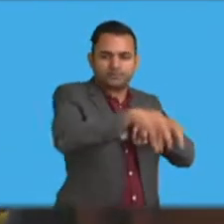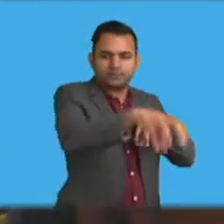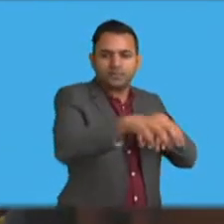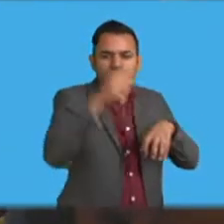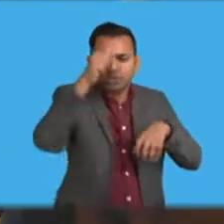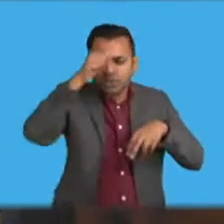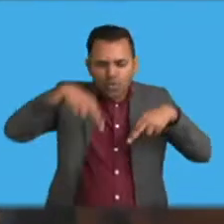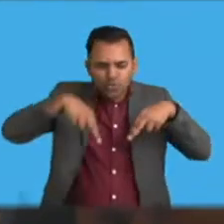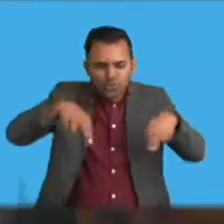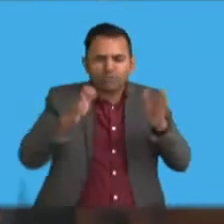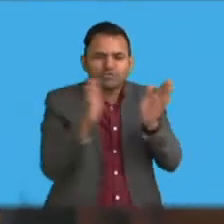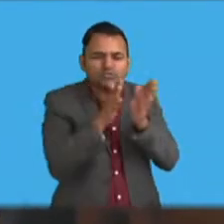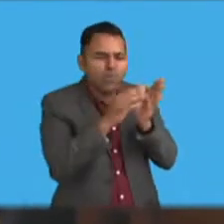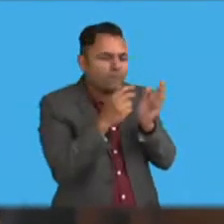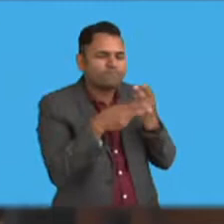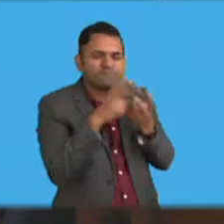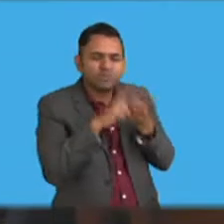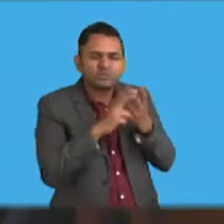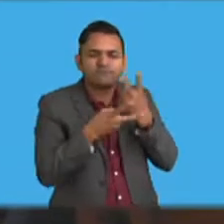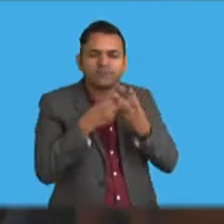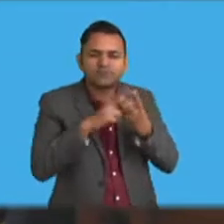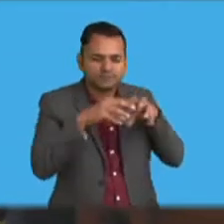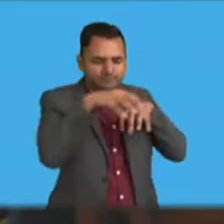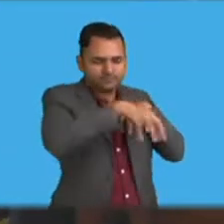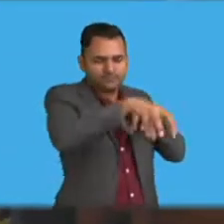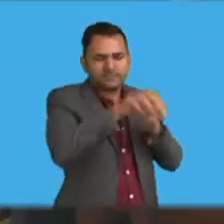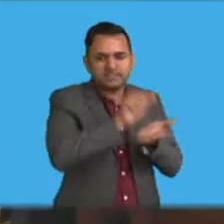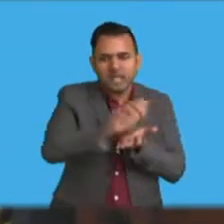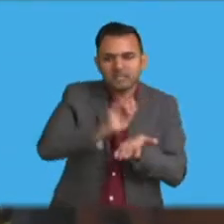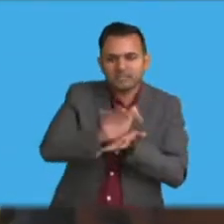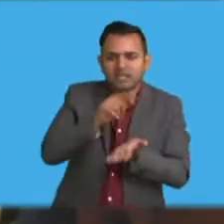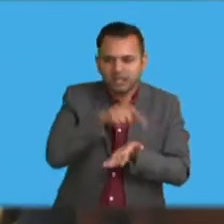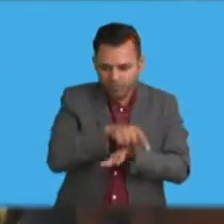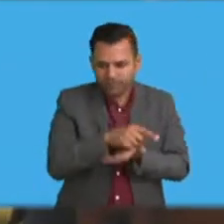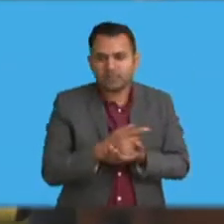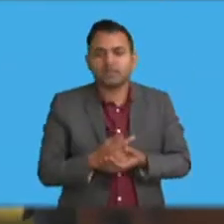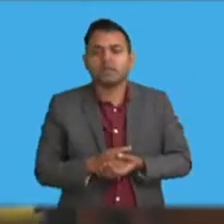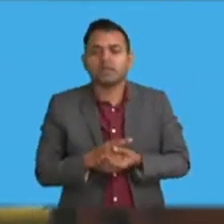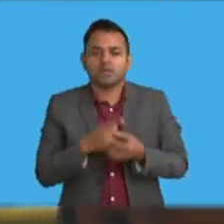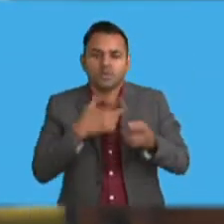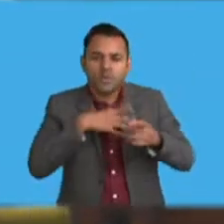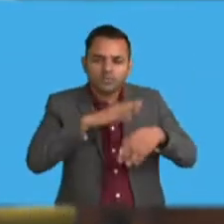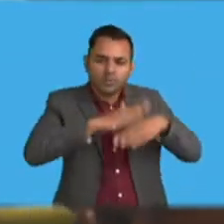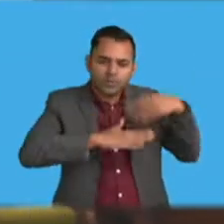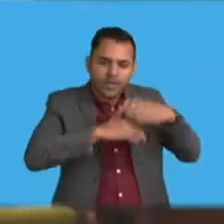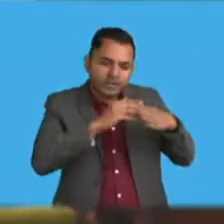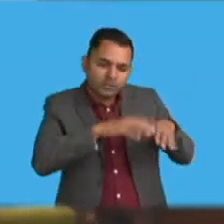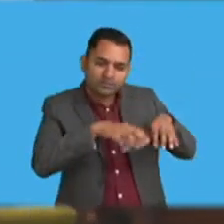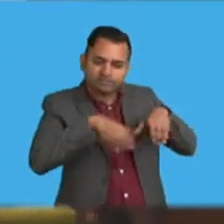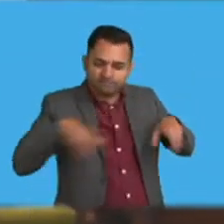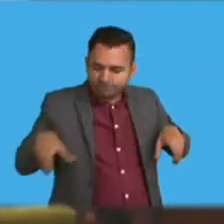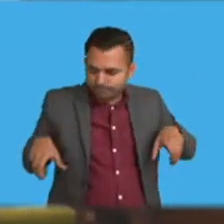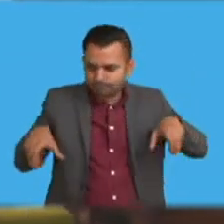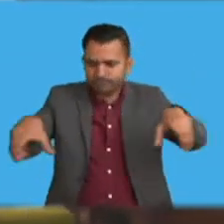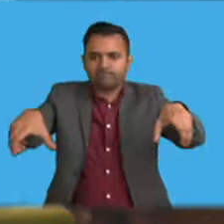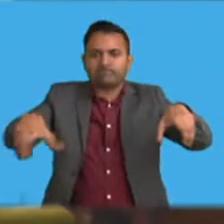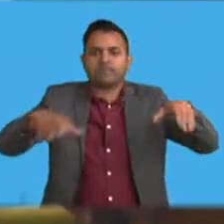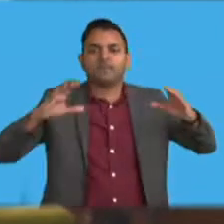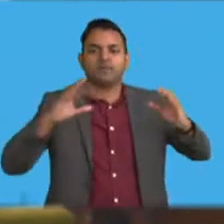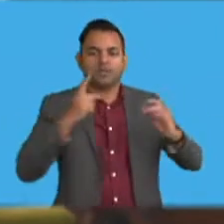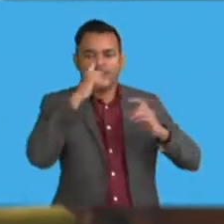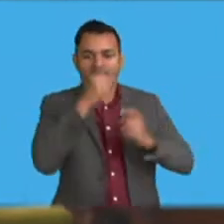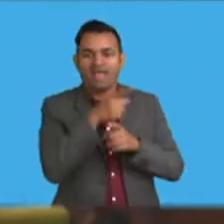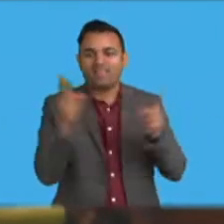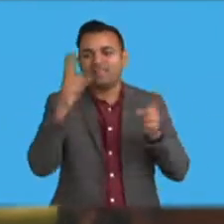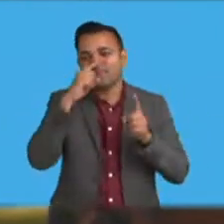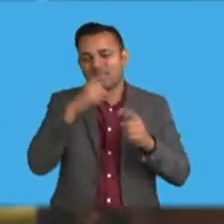Ministry intends to improve the presentation and hygiene standards of produce that is sold by roadside vendors. This also provides the Ministry